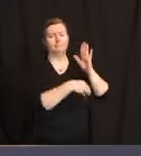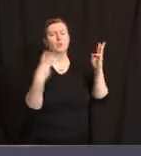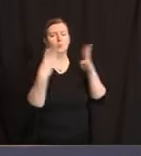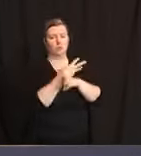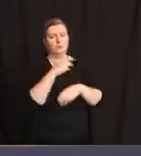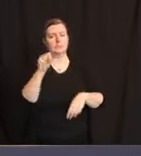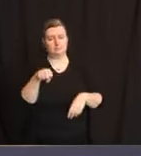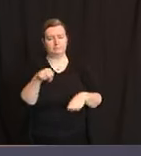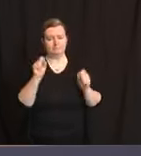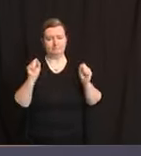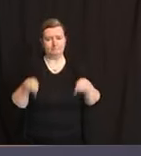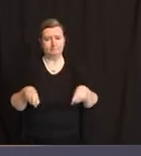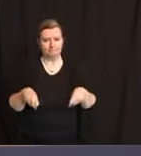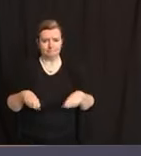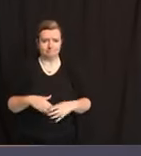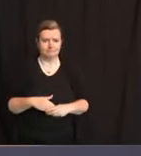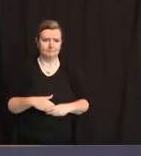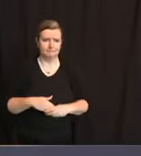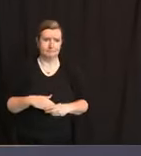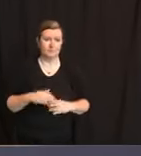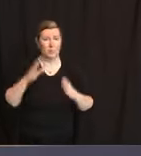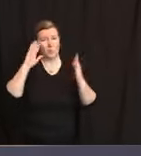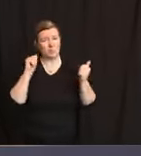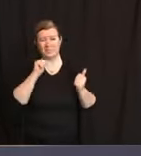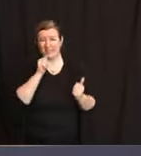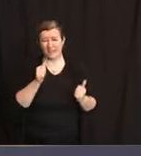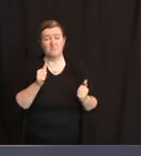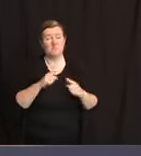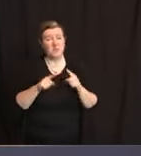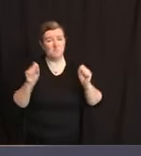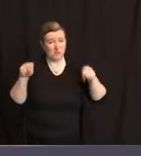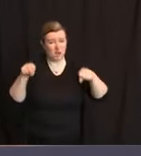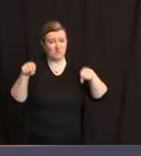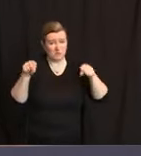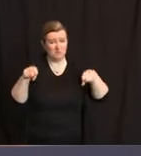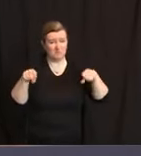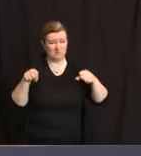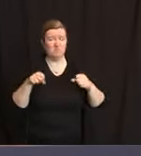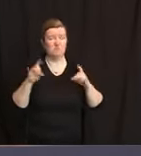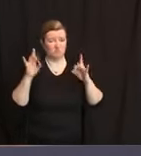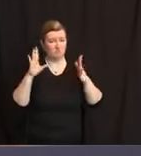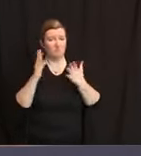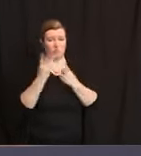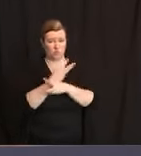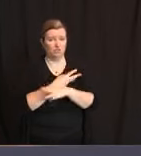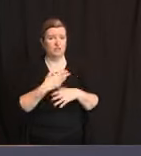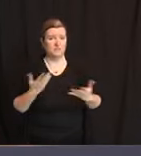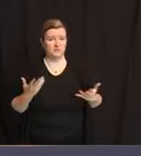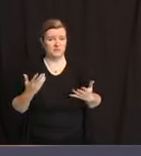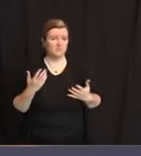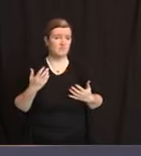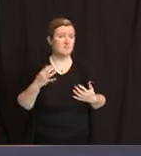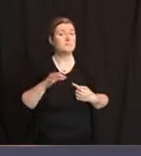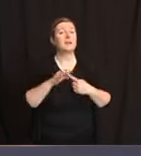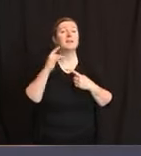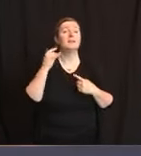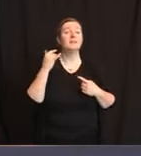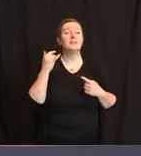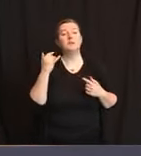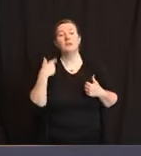about today, that it doesn't, but it could. And it could in particular if we get either we